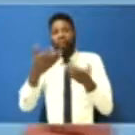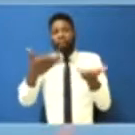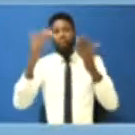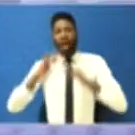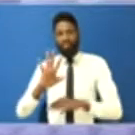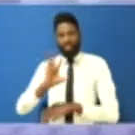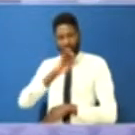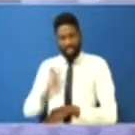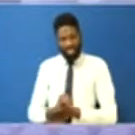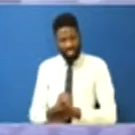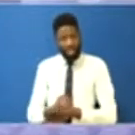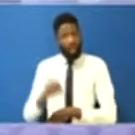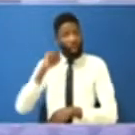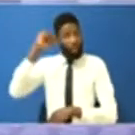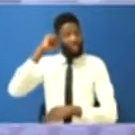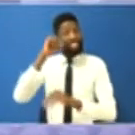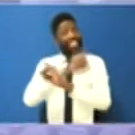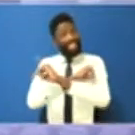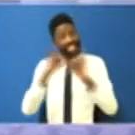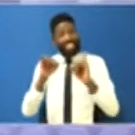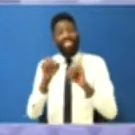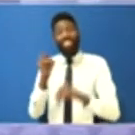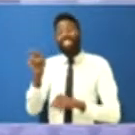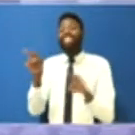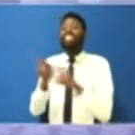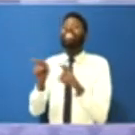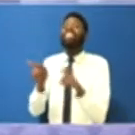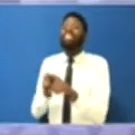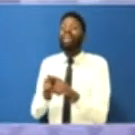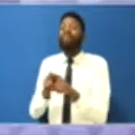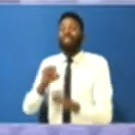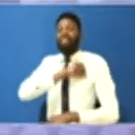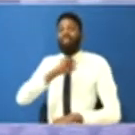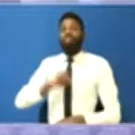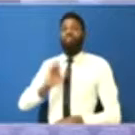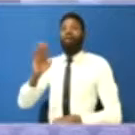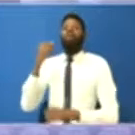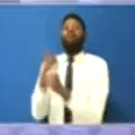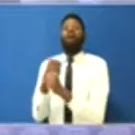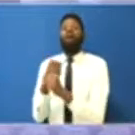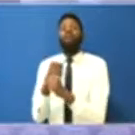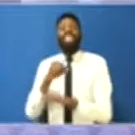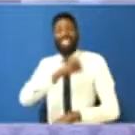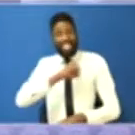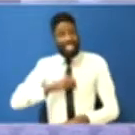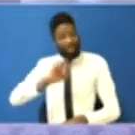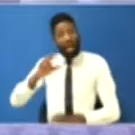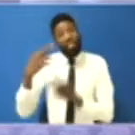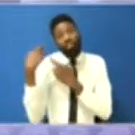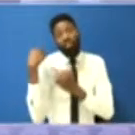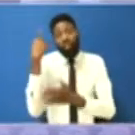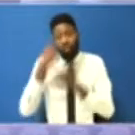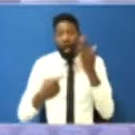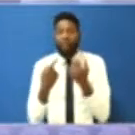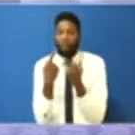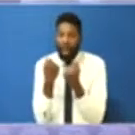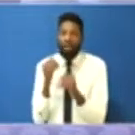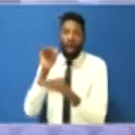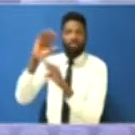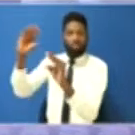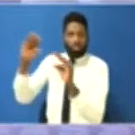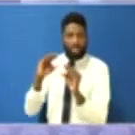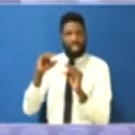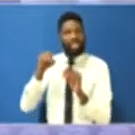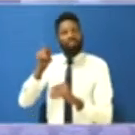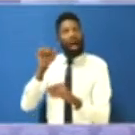now your senate away to america nicotine i met wimber two five